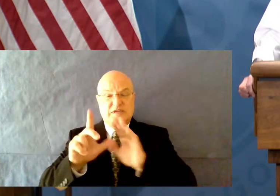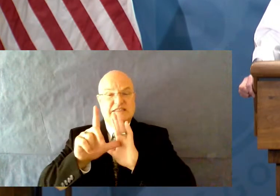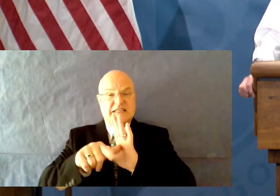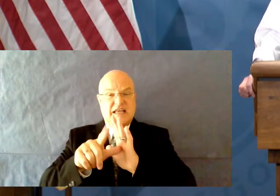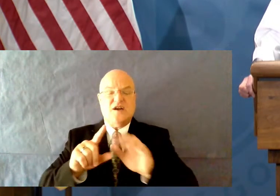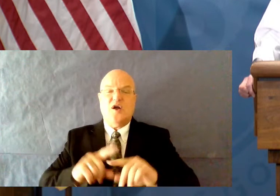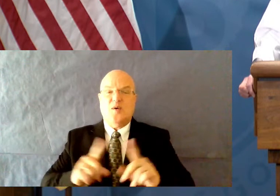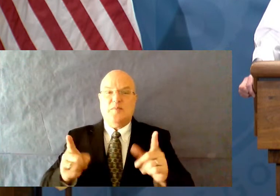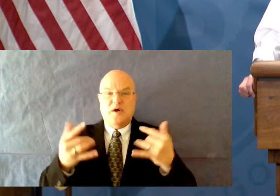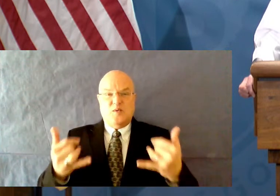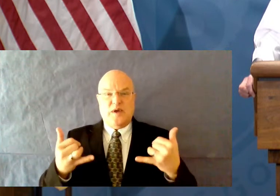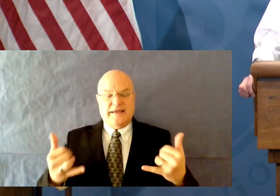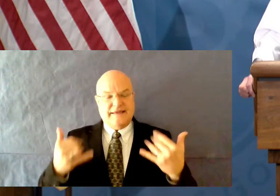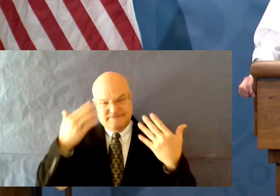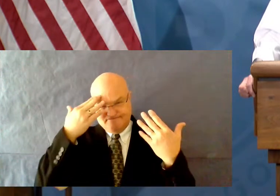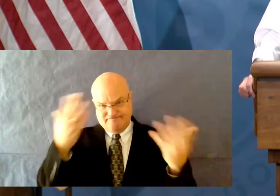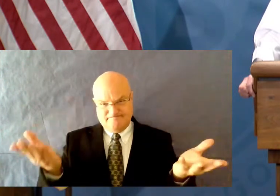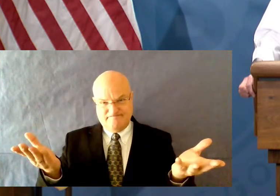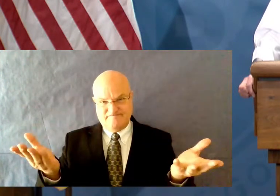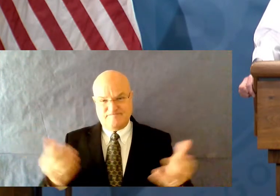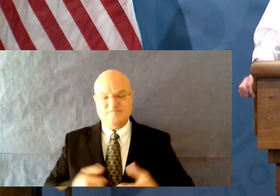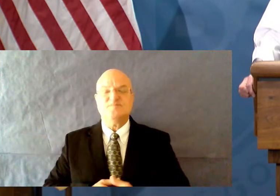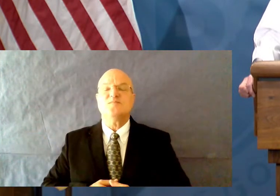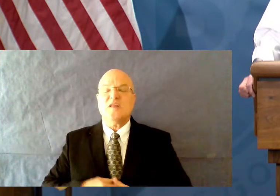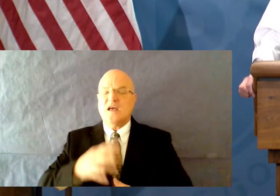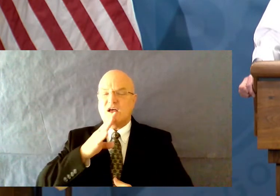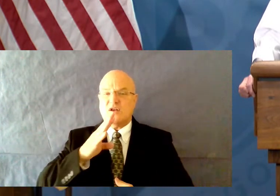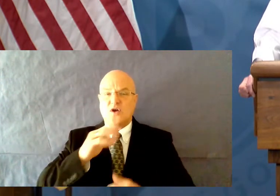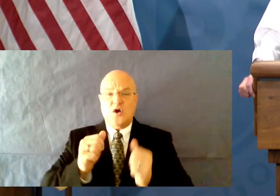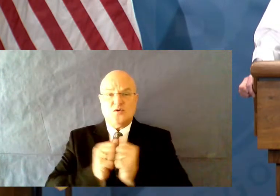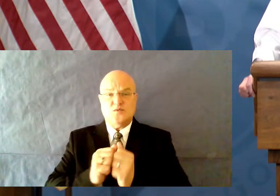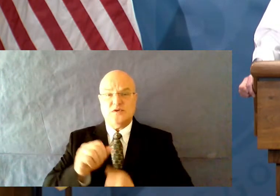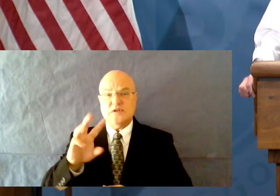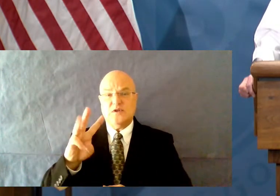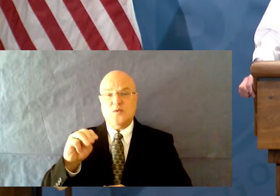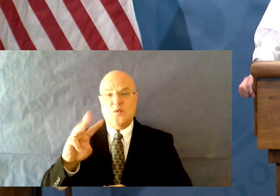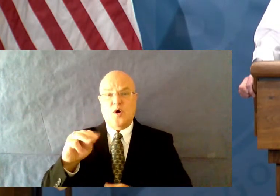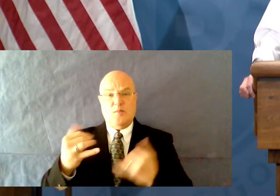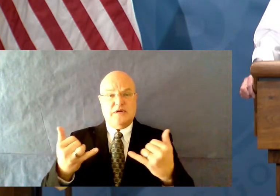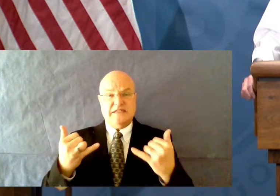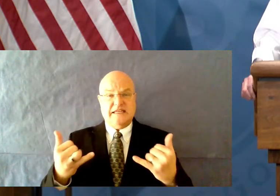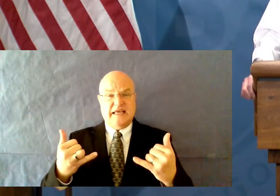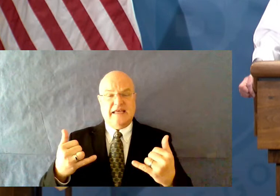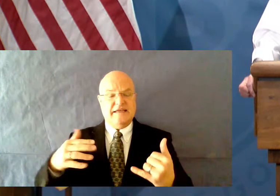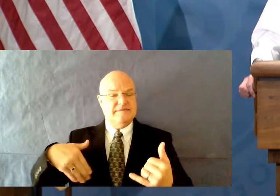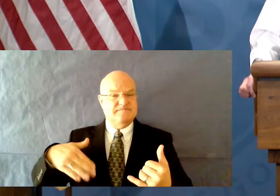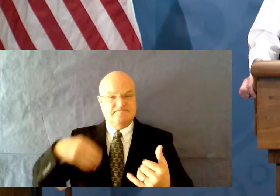are uncertain yet. I talked to Walmart today, and they have not received